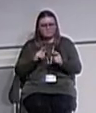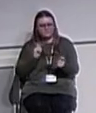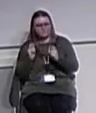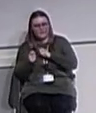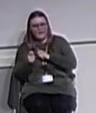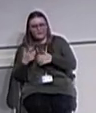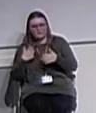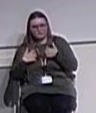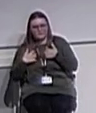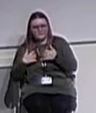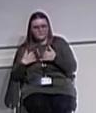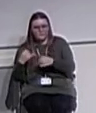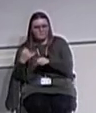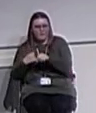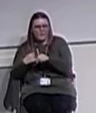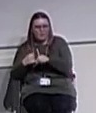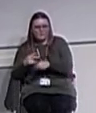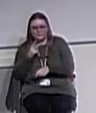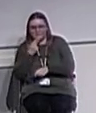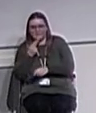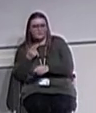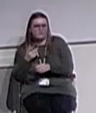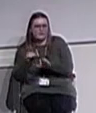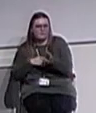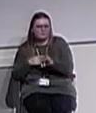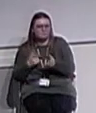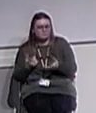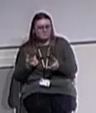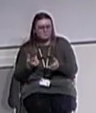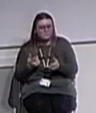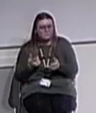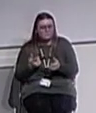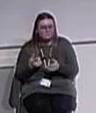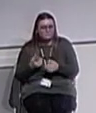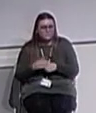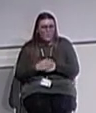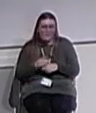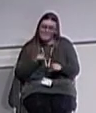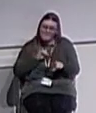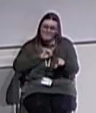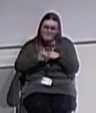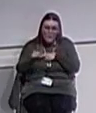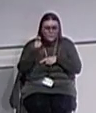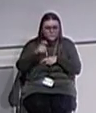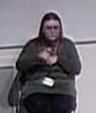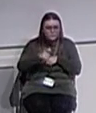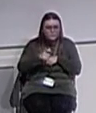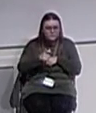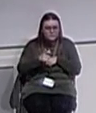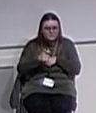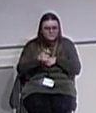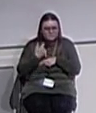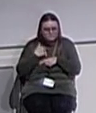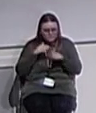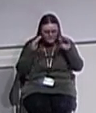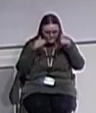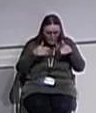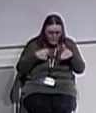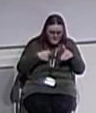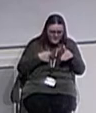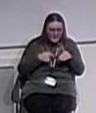do change at the end of their first year. About 25%, in fact, so quite a lot of people do move